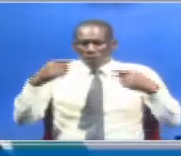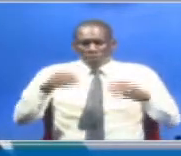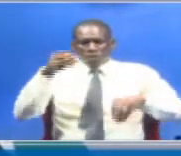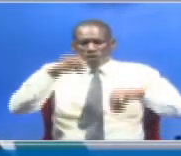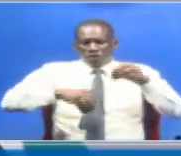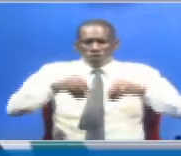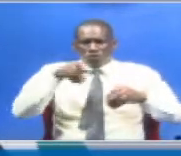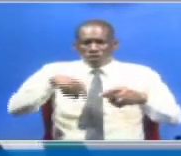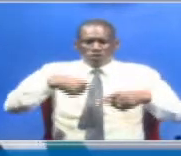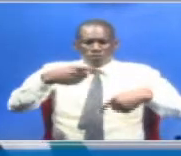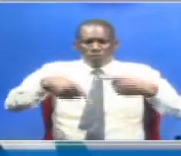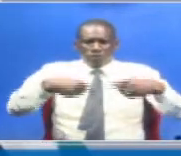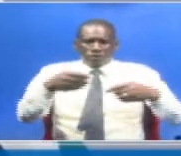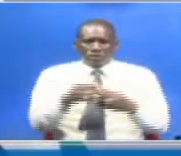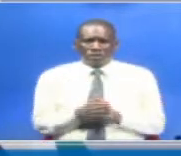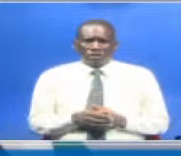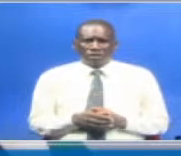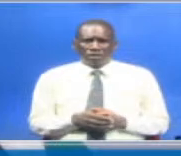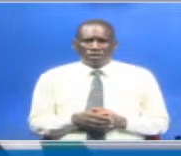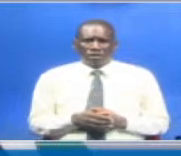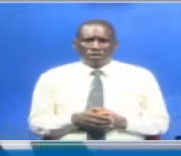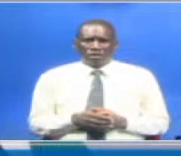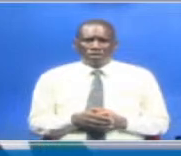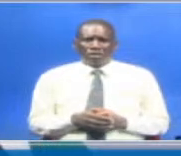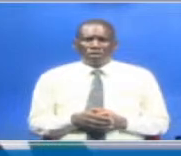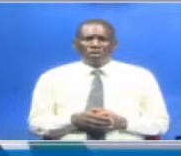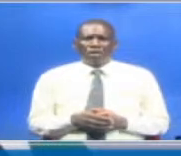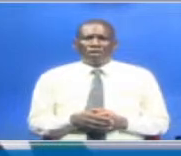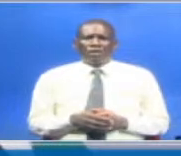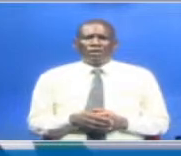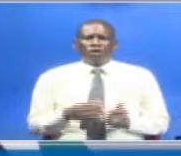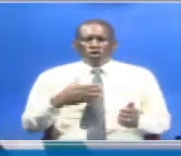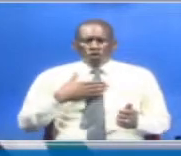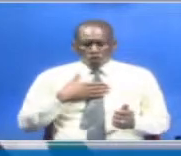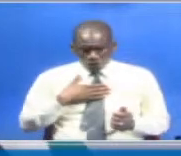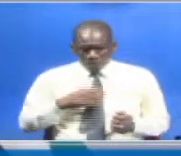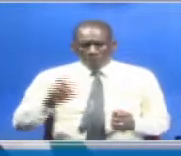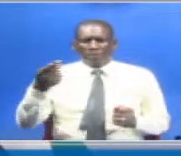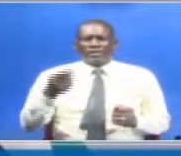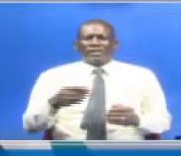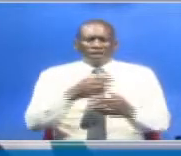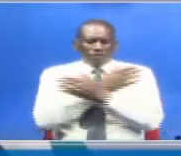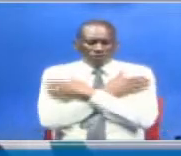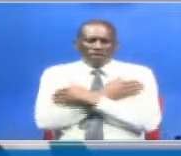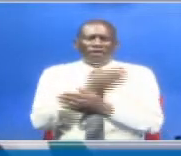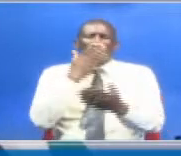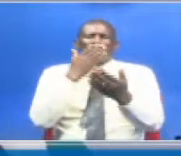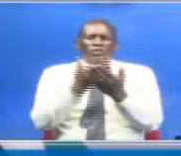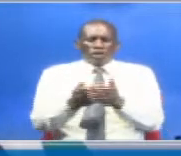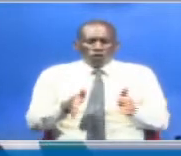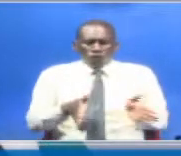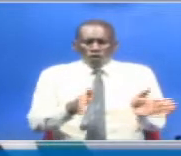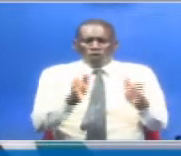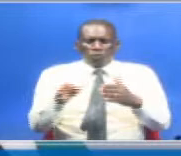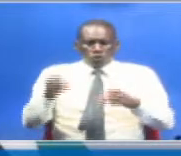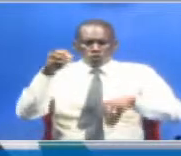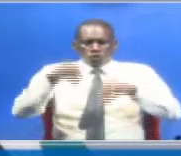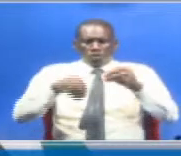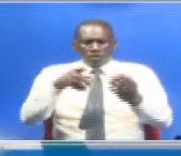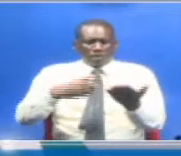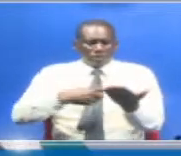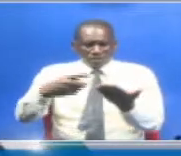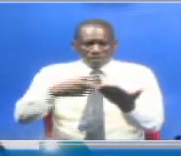process. Excellencies, colleagues, thank you for the opportunity to contribute to this discussion.